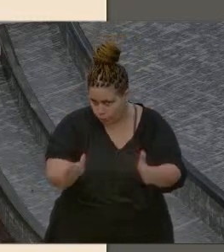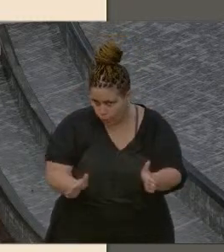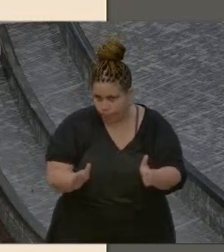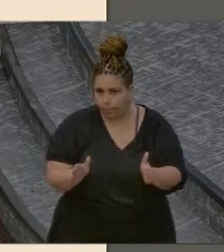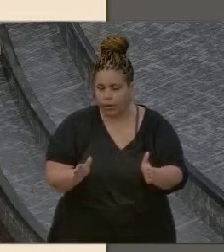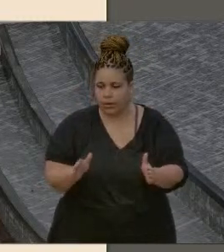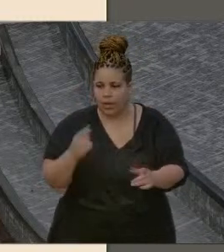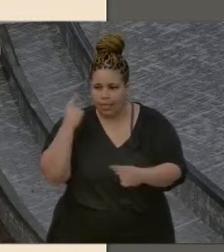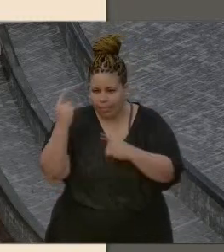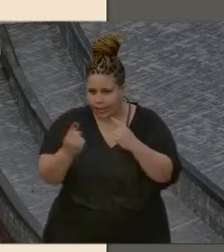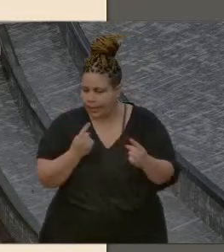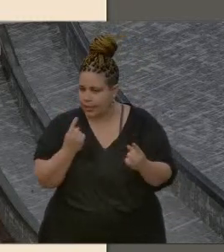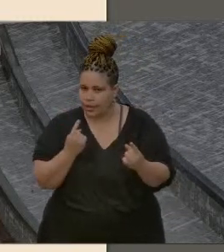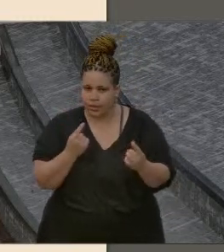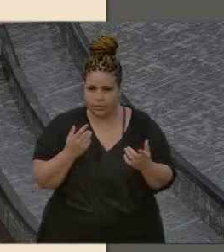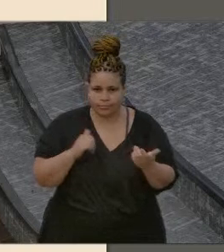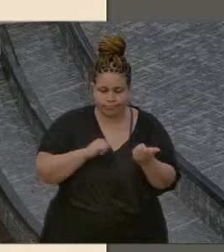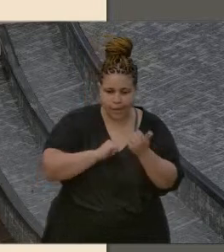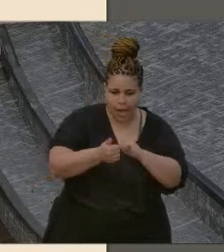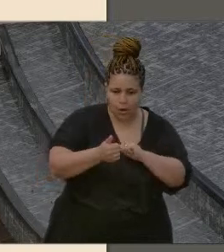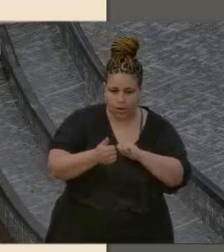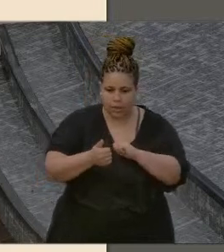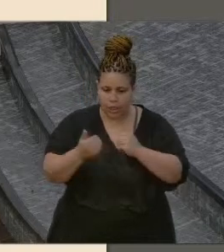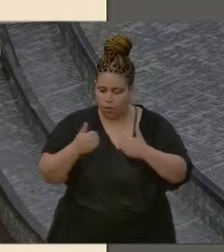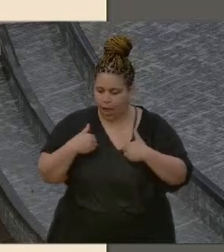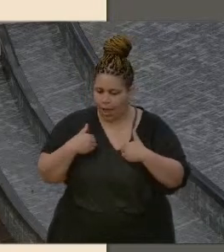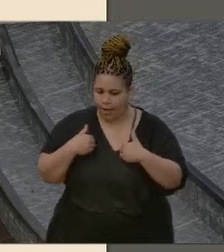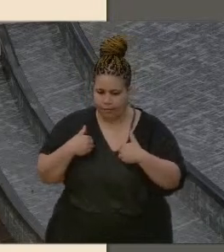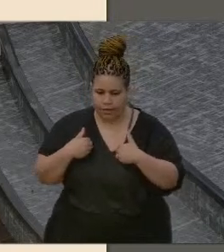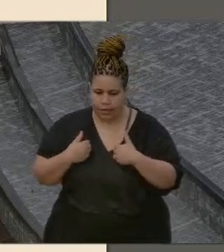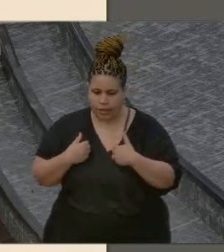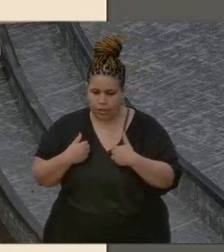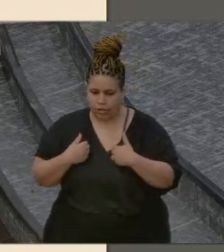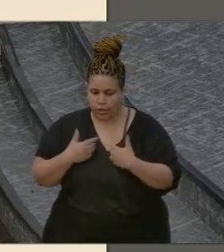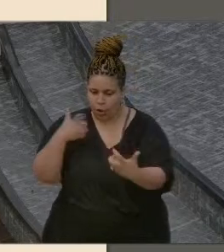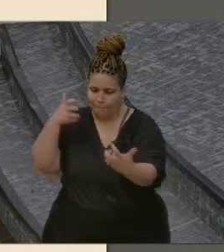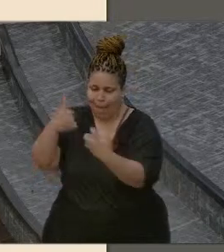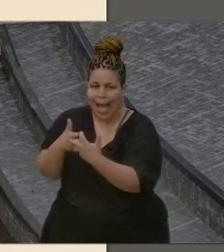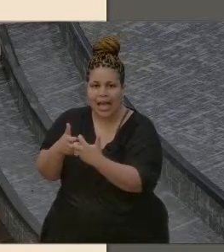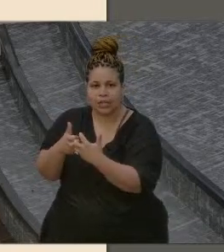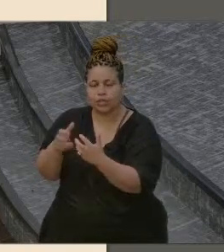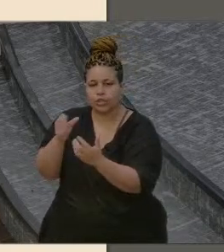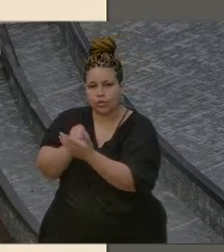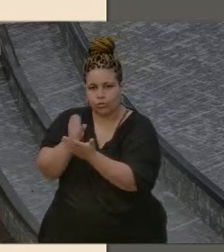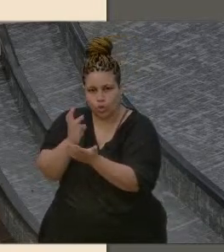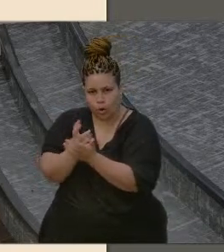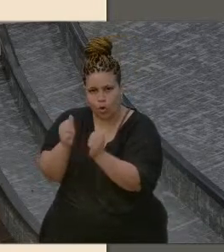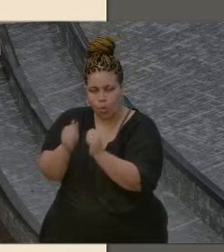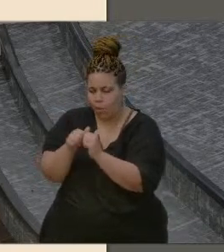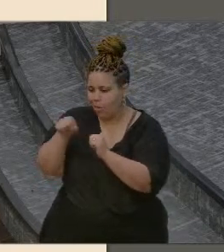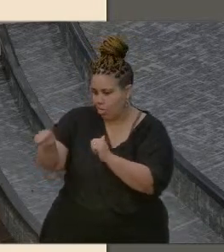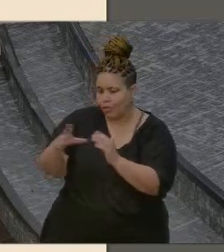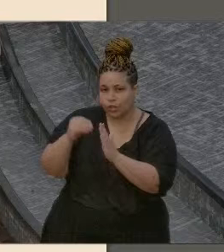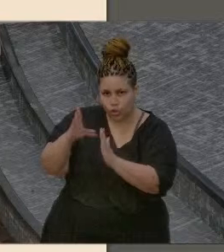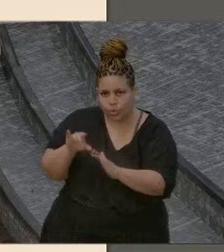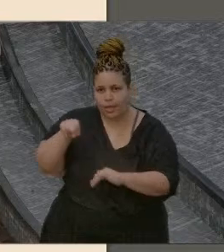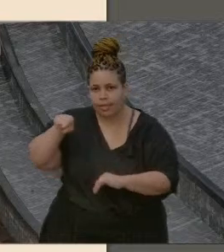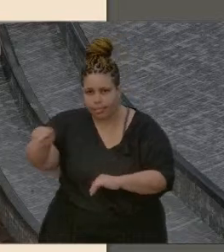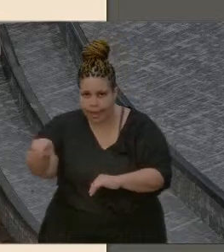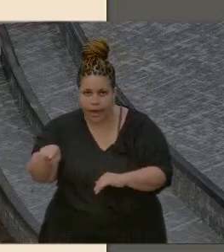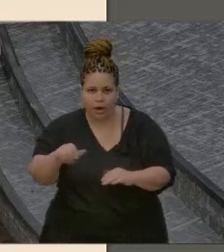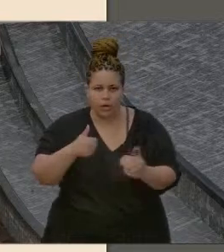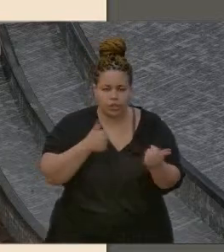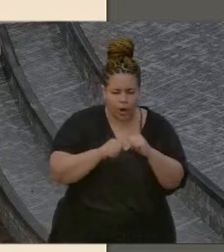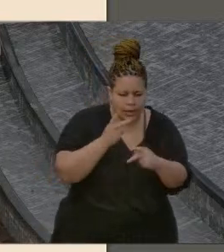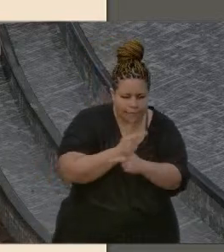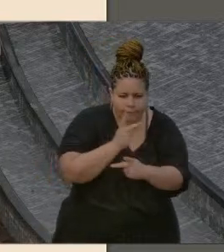social worker to that student and mimic in many ways the case consultation model to try and get to the heart of what